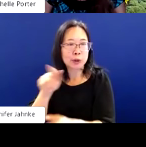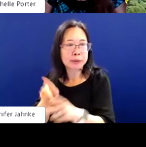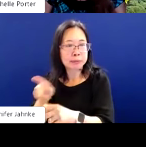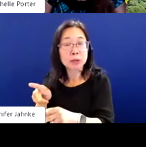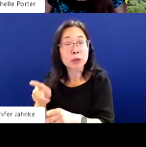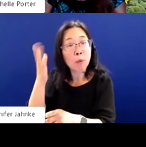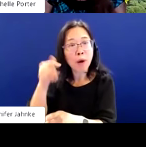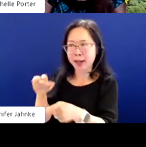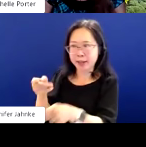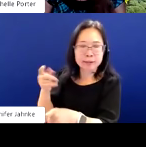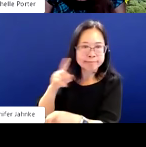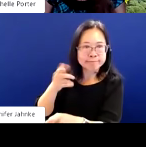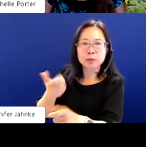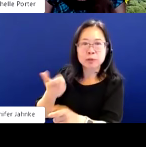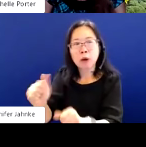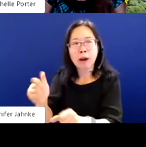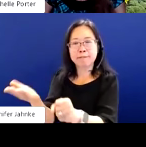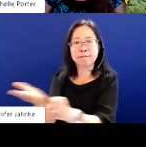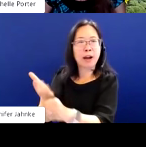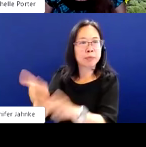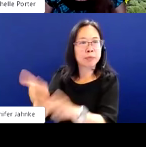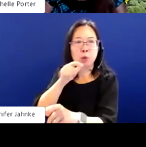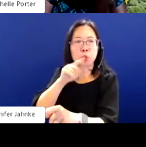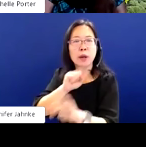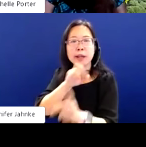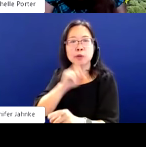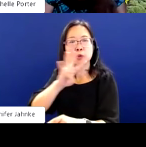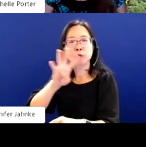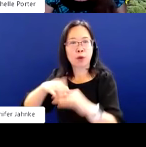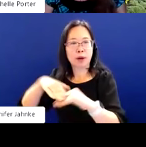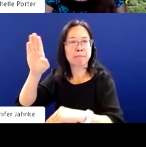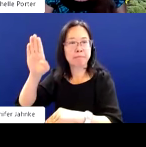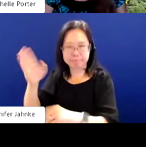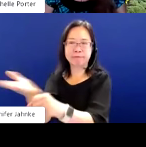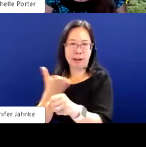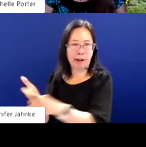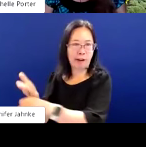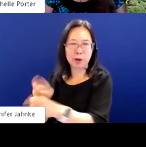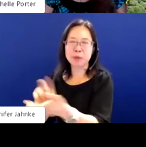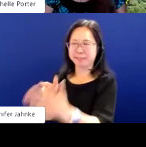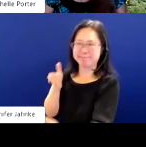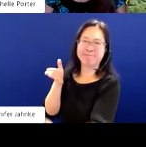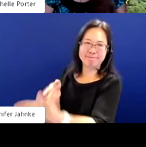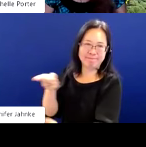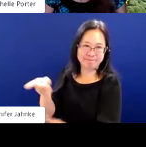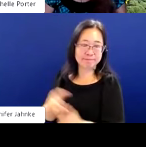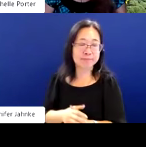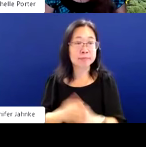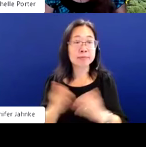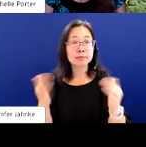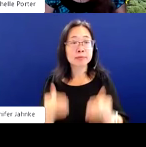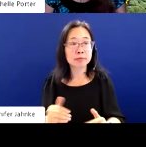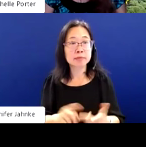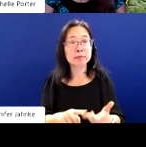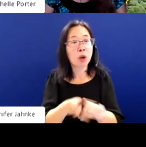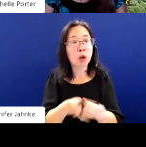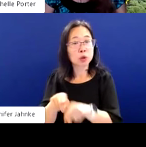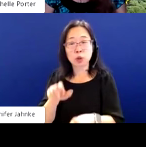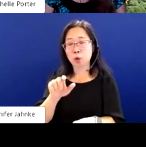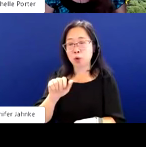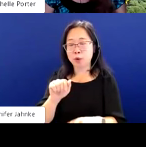any employees that were older than 40. We see a lot of ageism in the culture around us. So